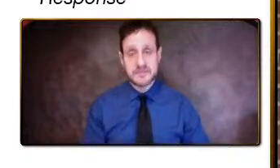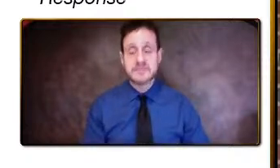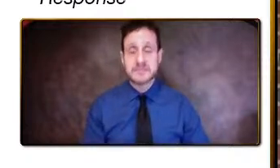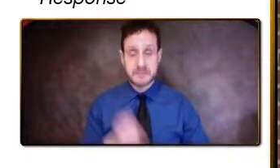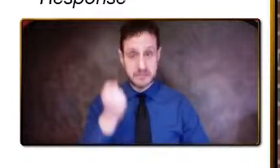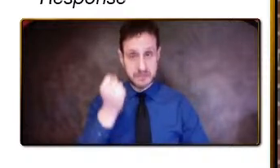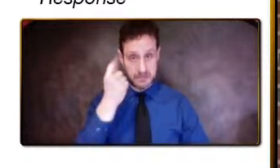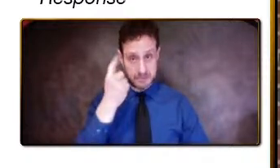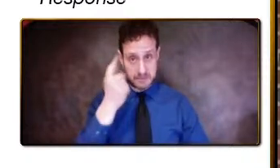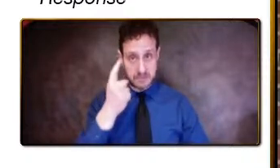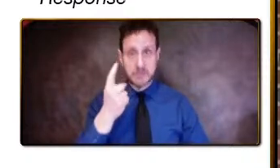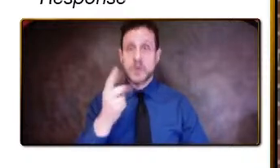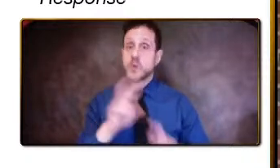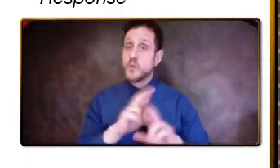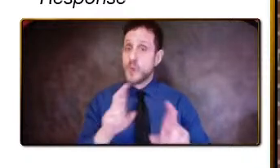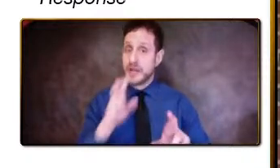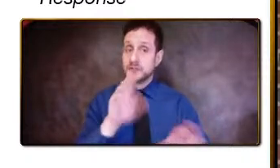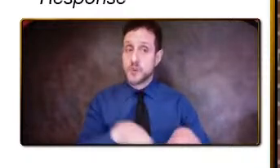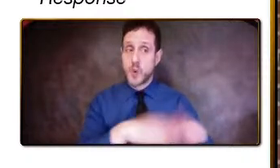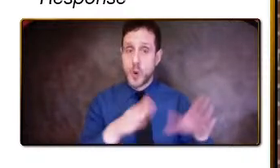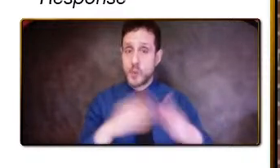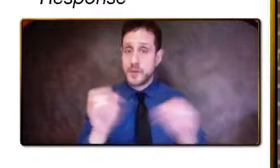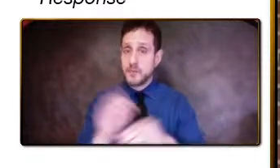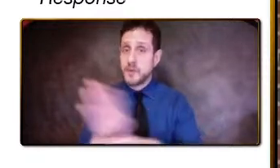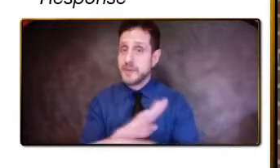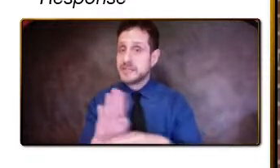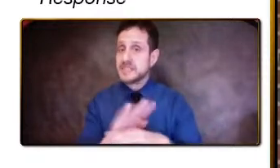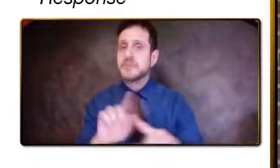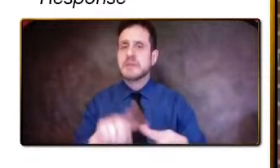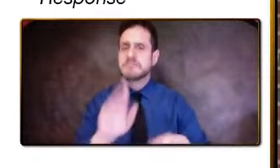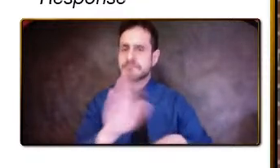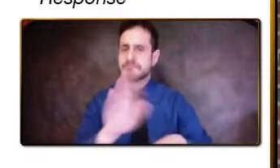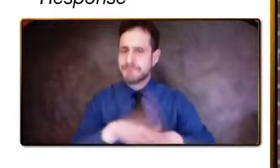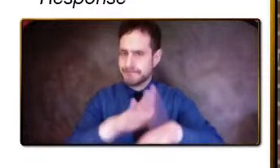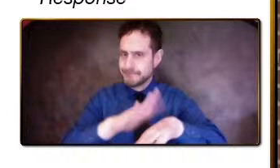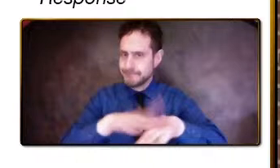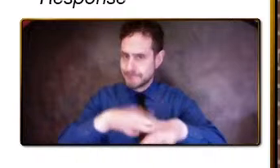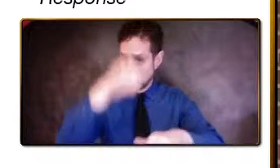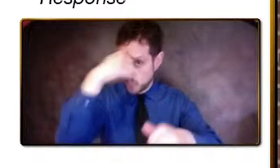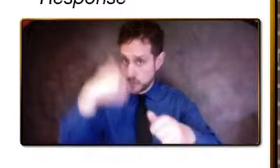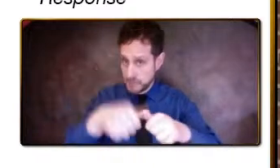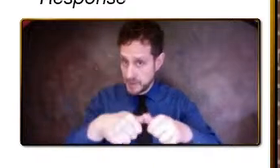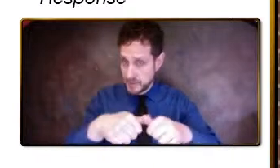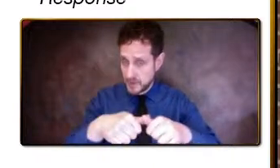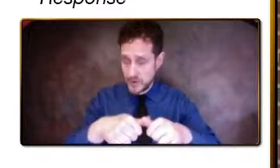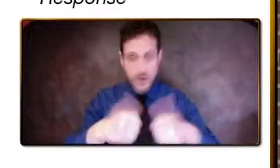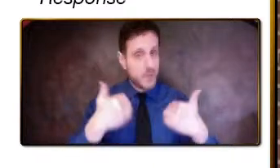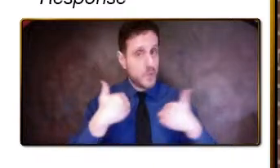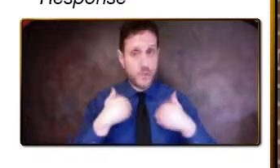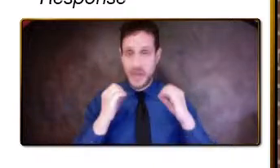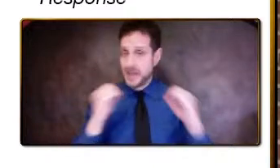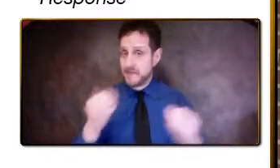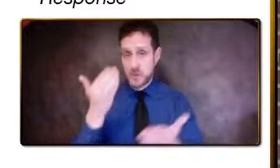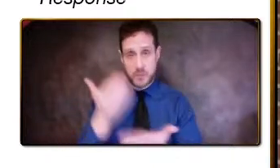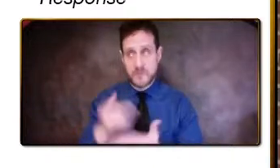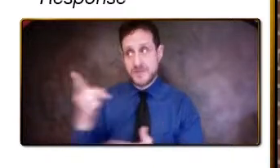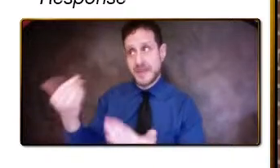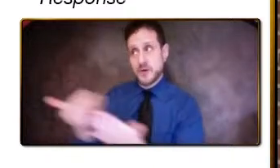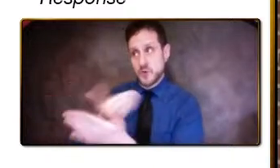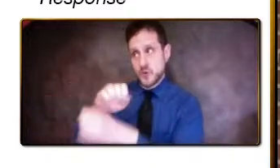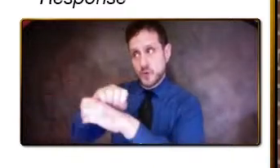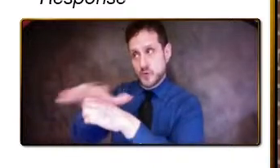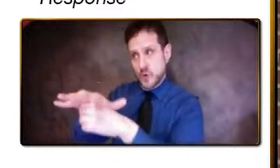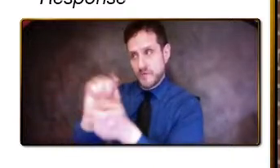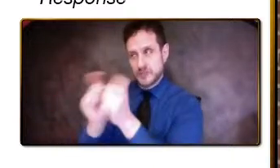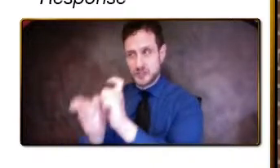opening back up, I want to remind people that although we have no evidence that this new variant causes more